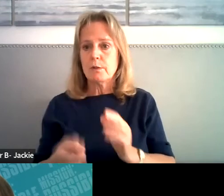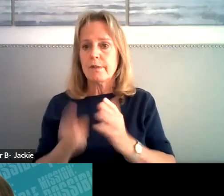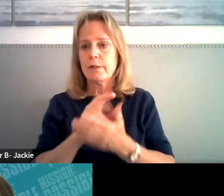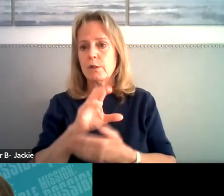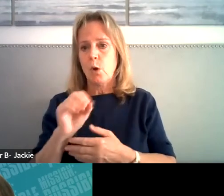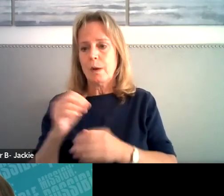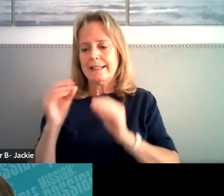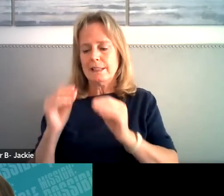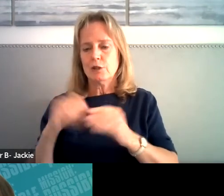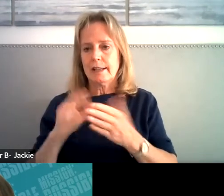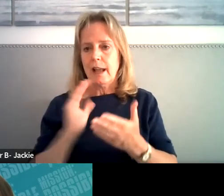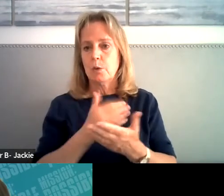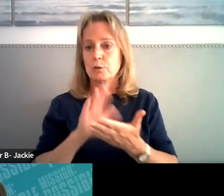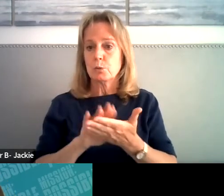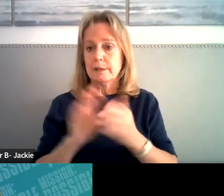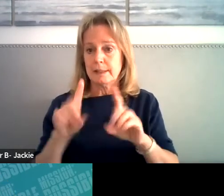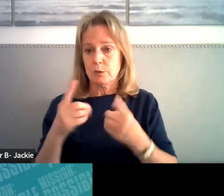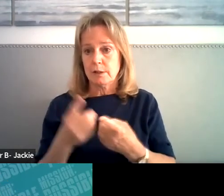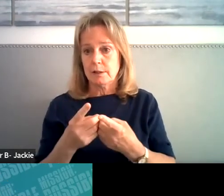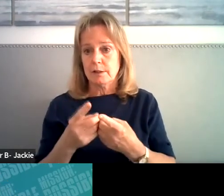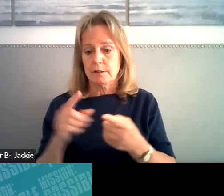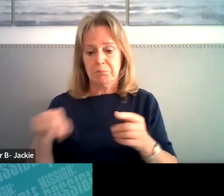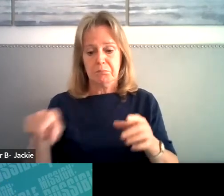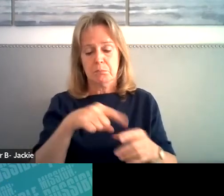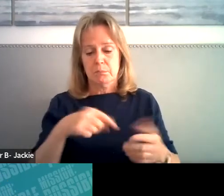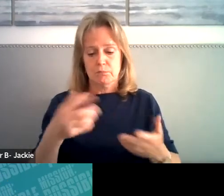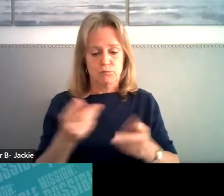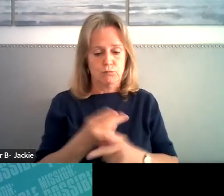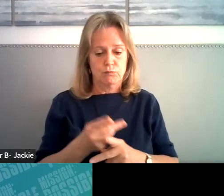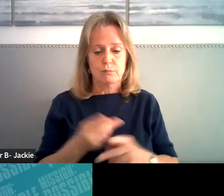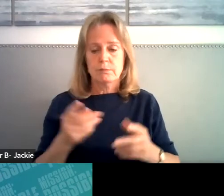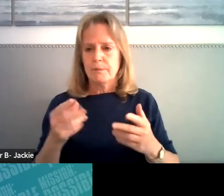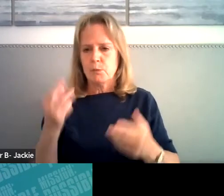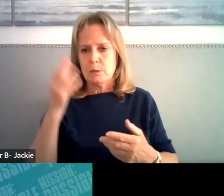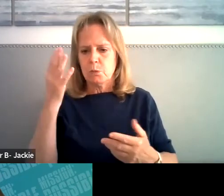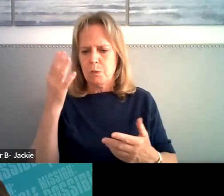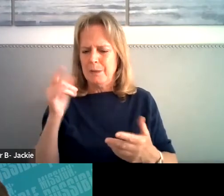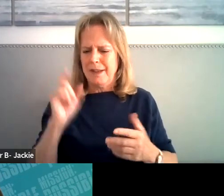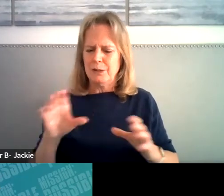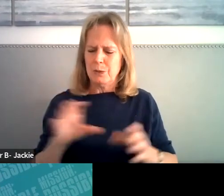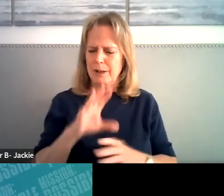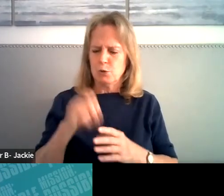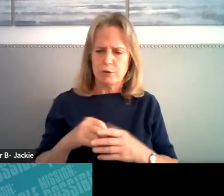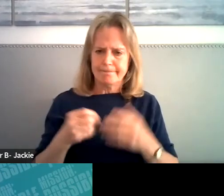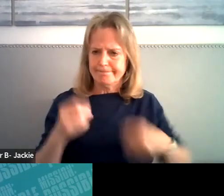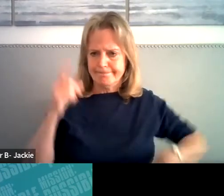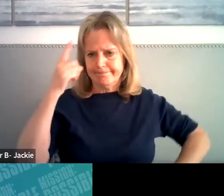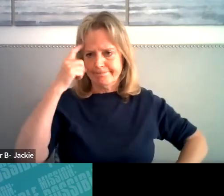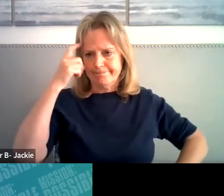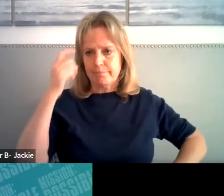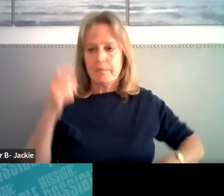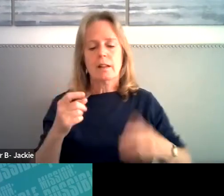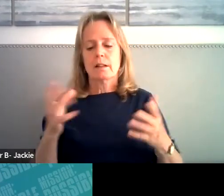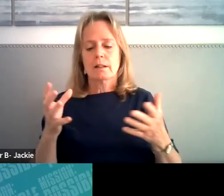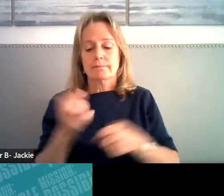in our school district. And they came up with a lot of reasons, why do we have to do inclusion? So to sum up our